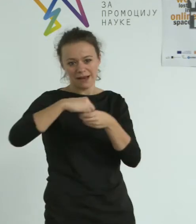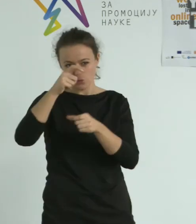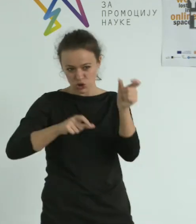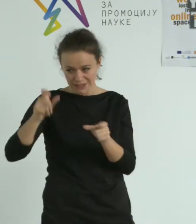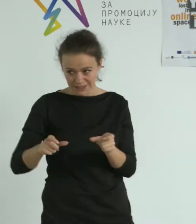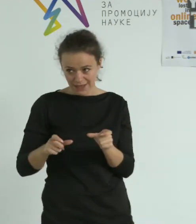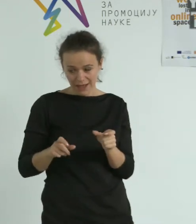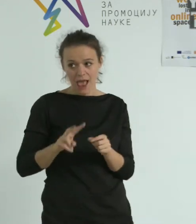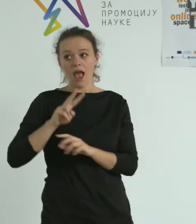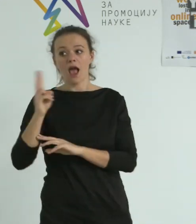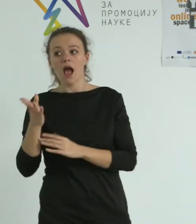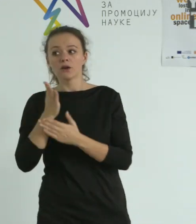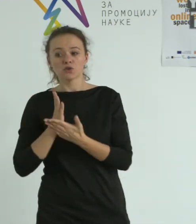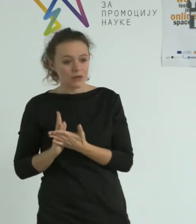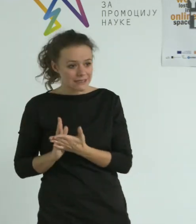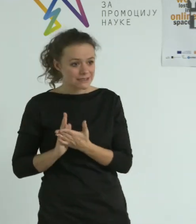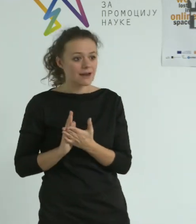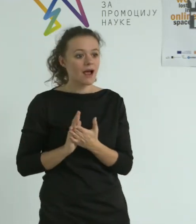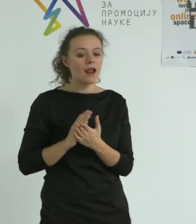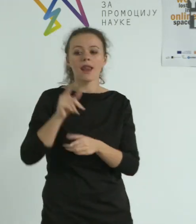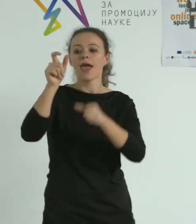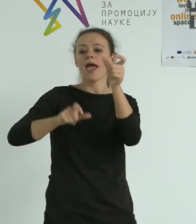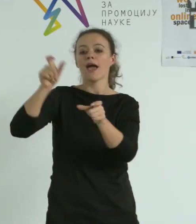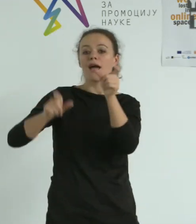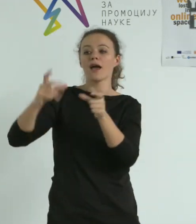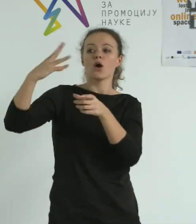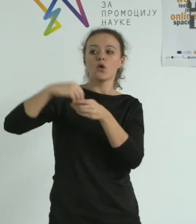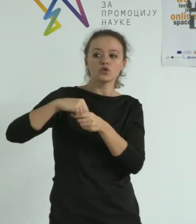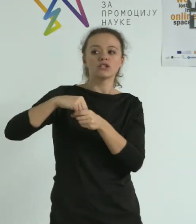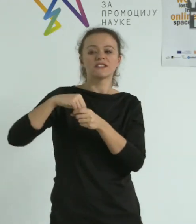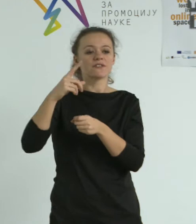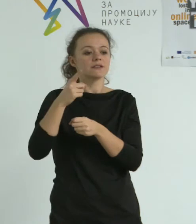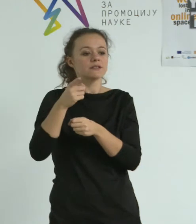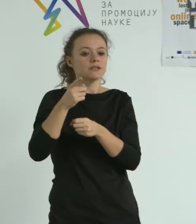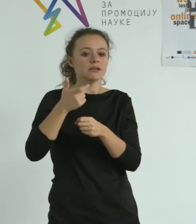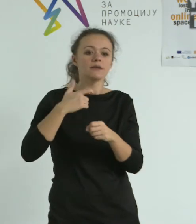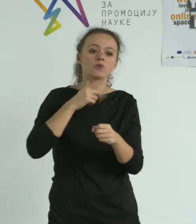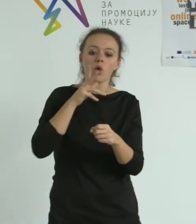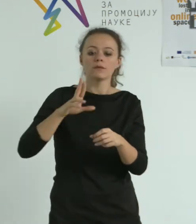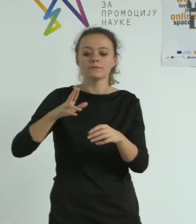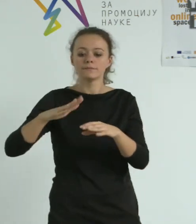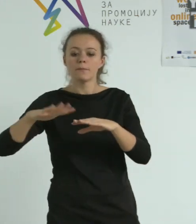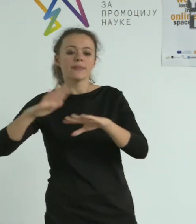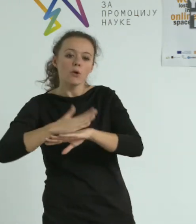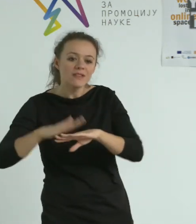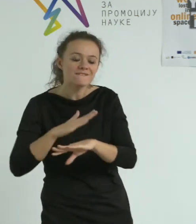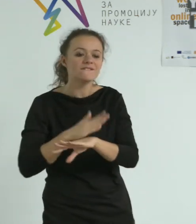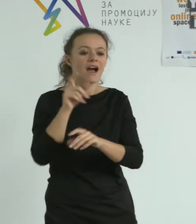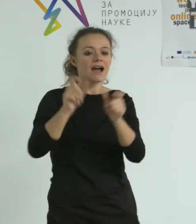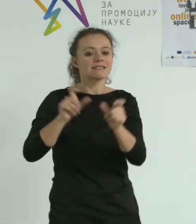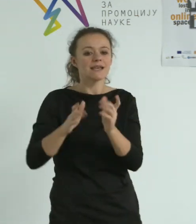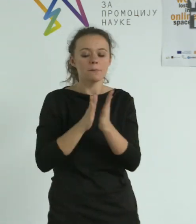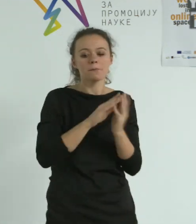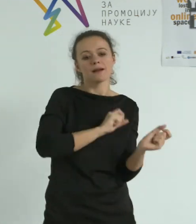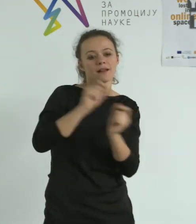hand, as a participant, what we talked before, like the motivation of the participant would be like watching